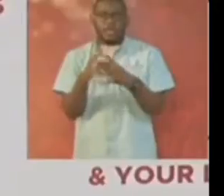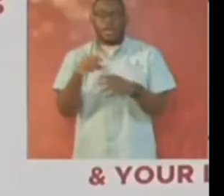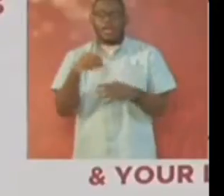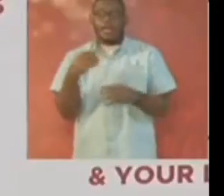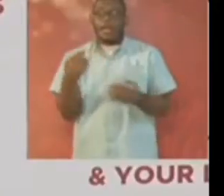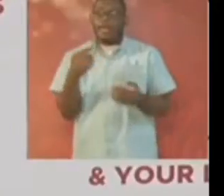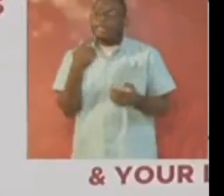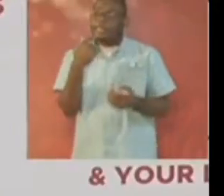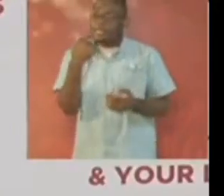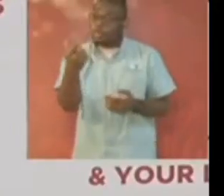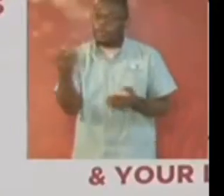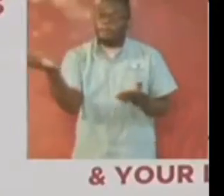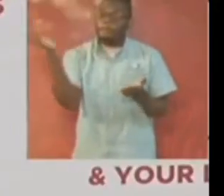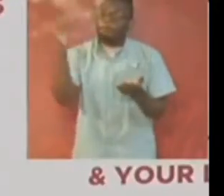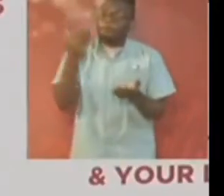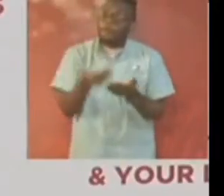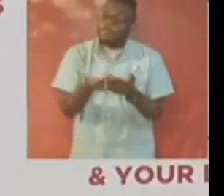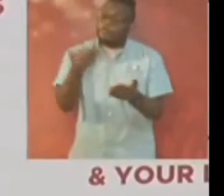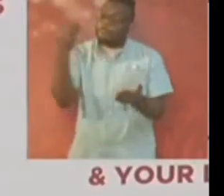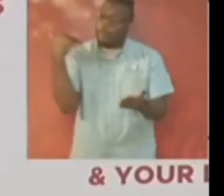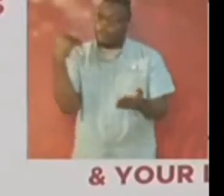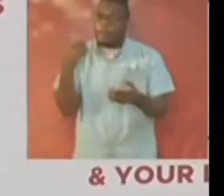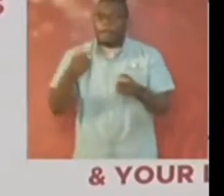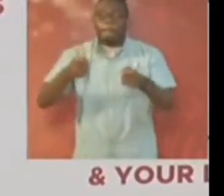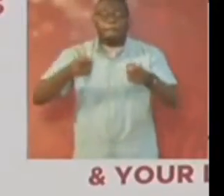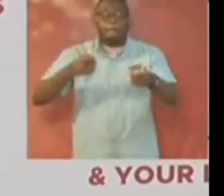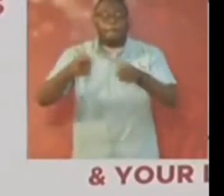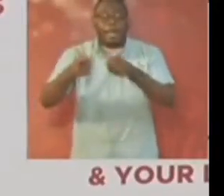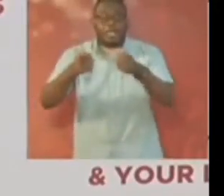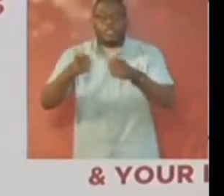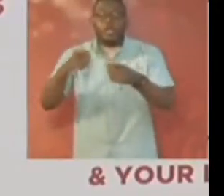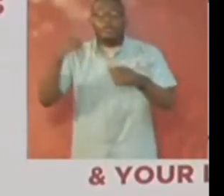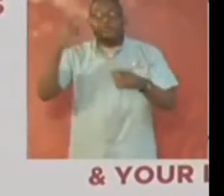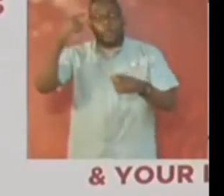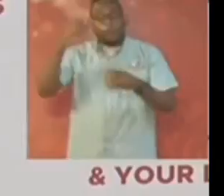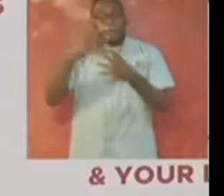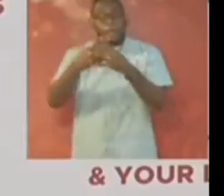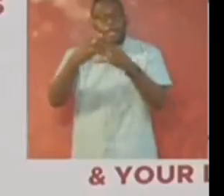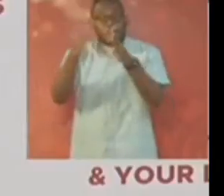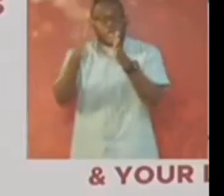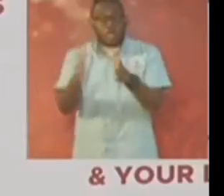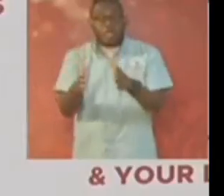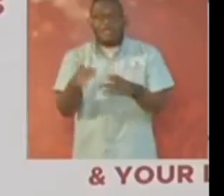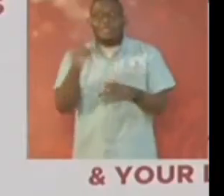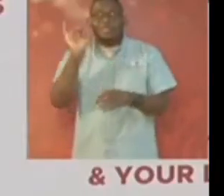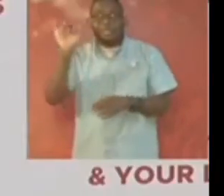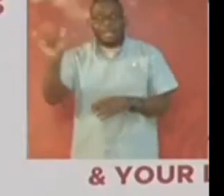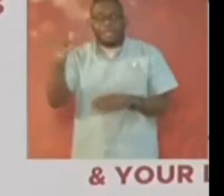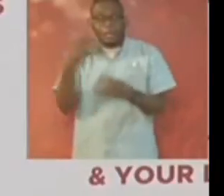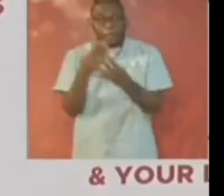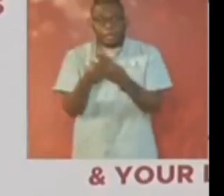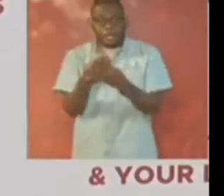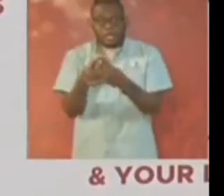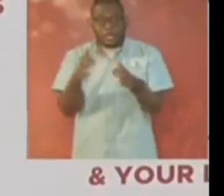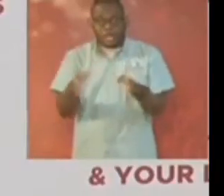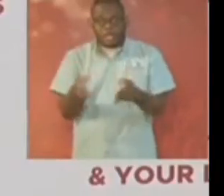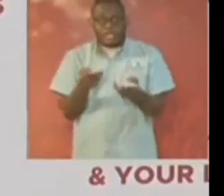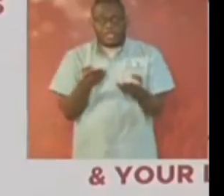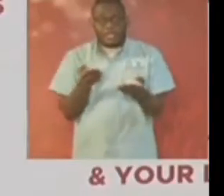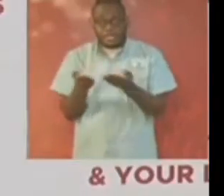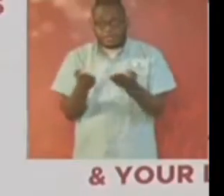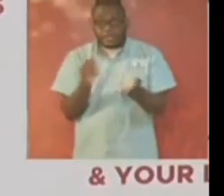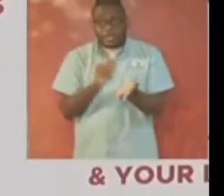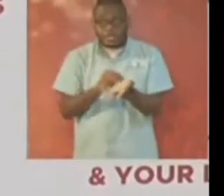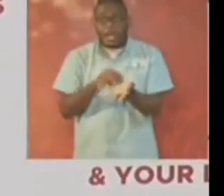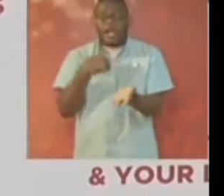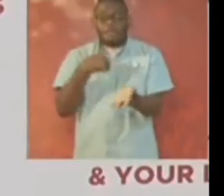earlier, the medical management of prisoners falls under the Prison Medical Services. There are physicians attached